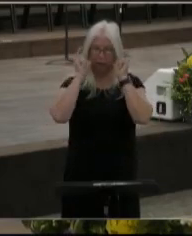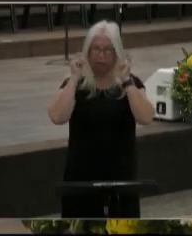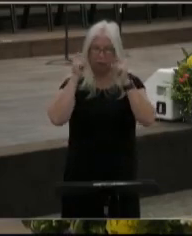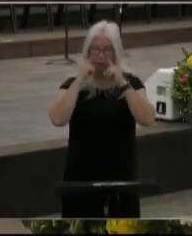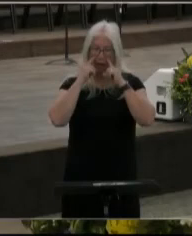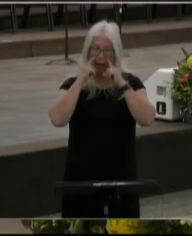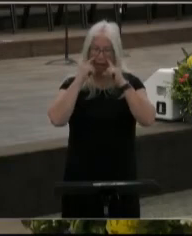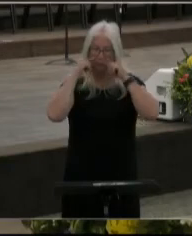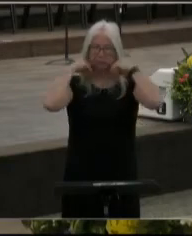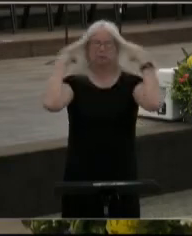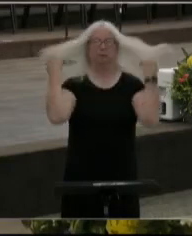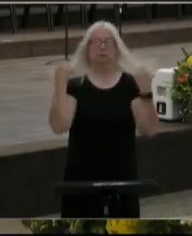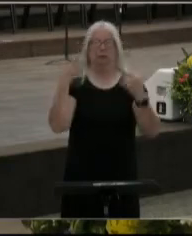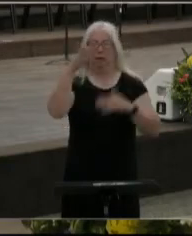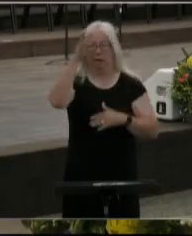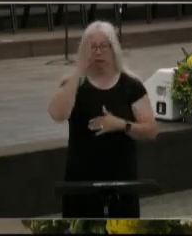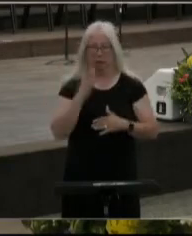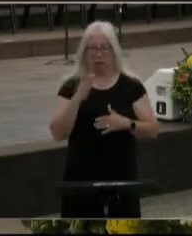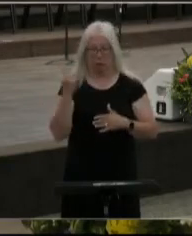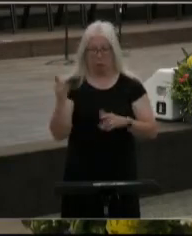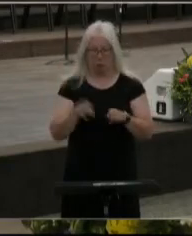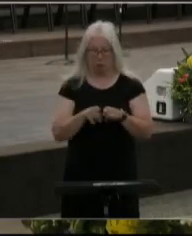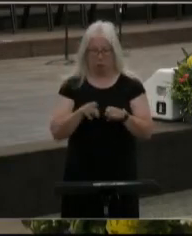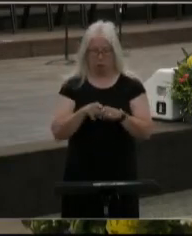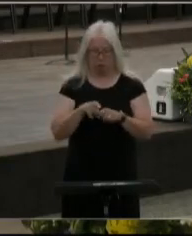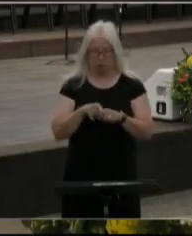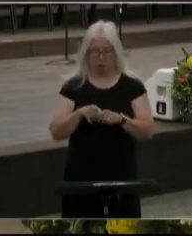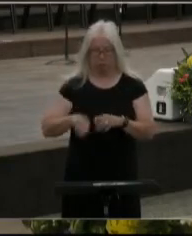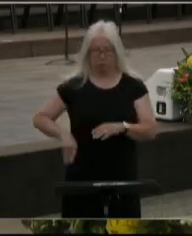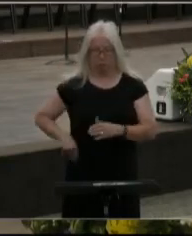your eyes. And God, we would also be your